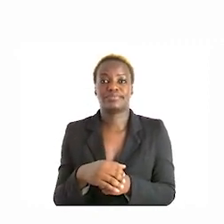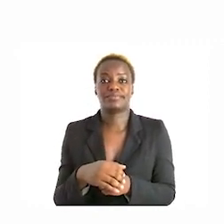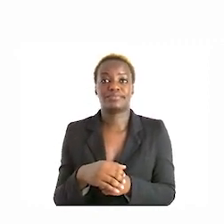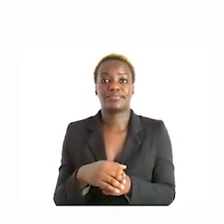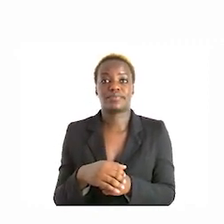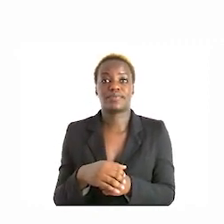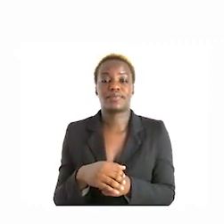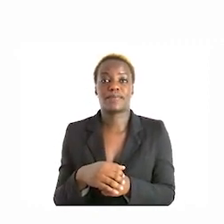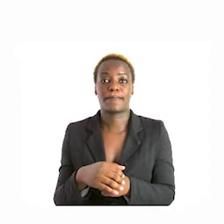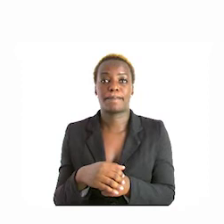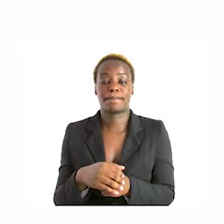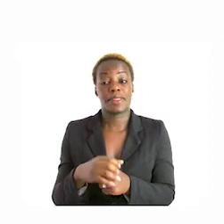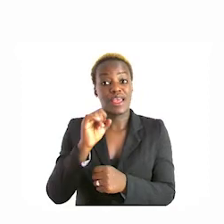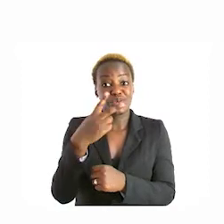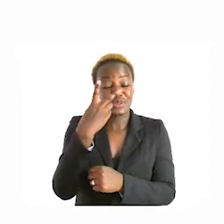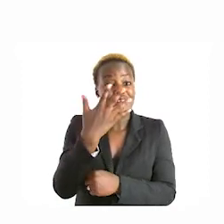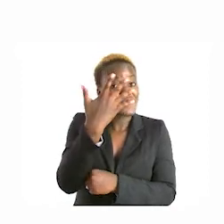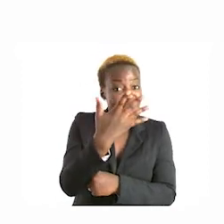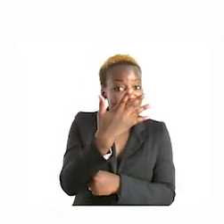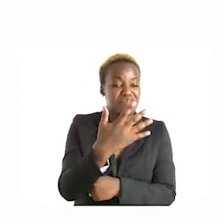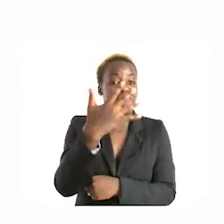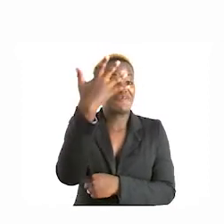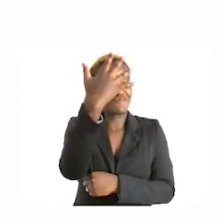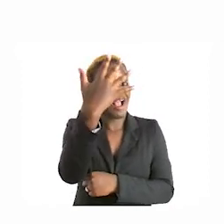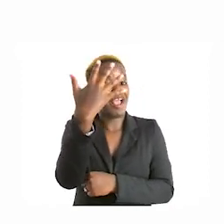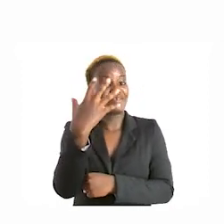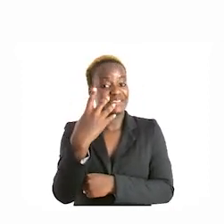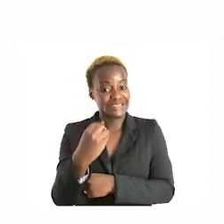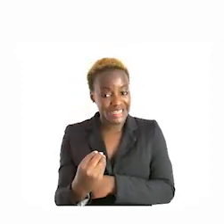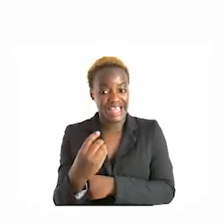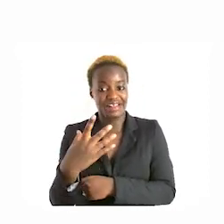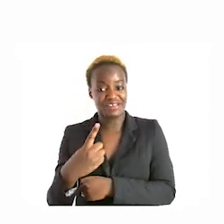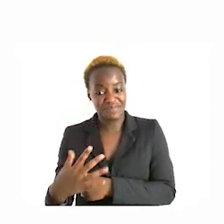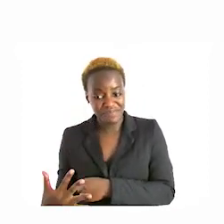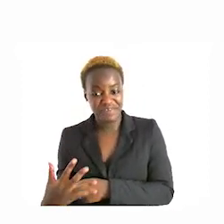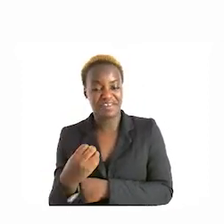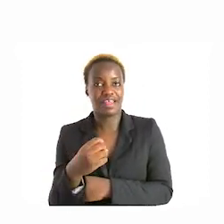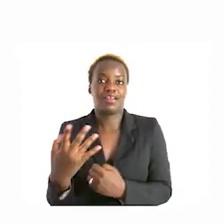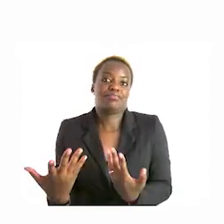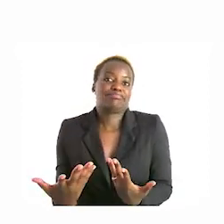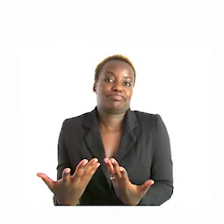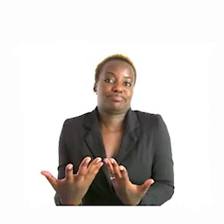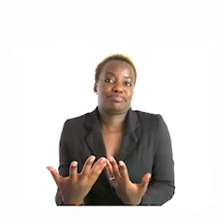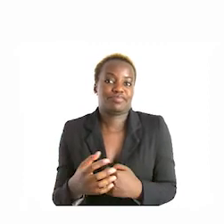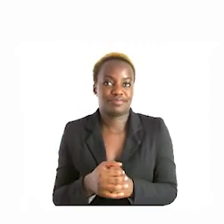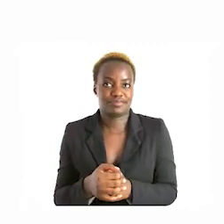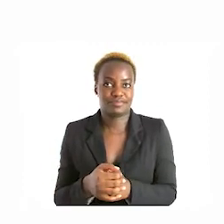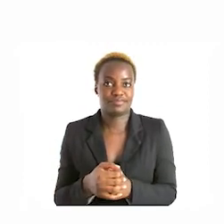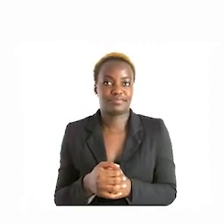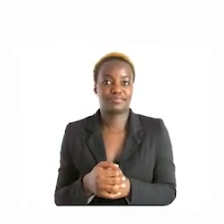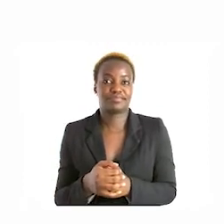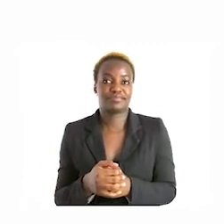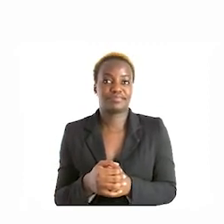always count in 5s, all right? So it's a 5, 10, and a 15. So it means